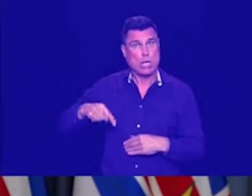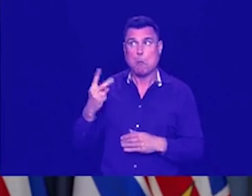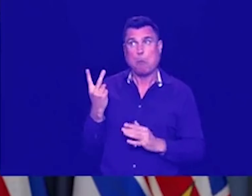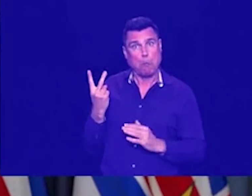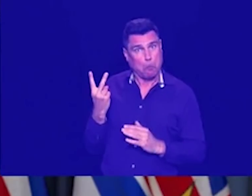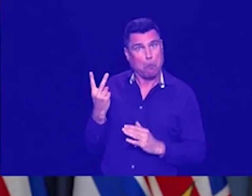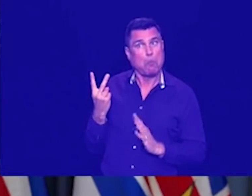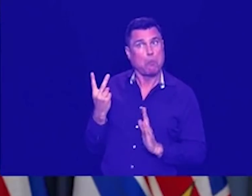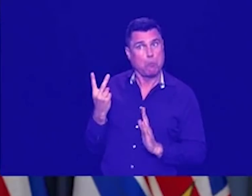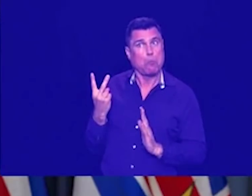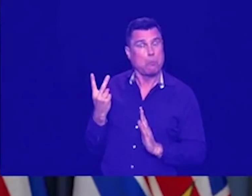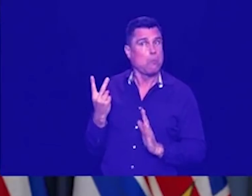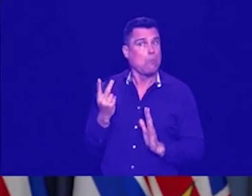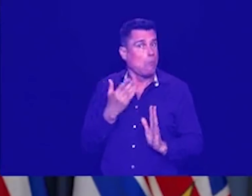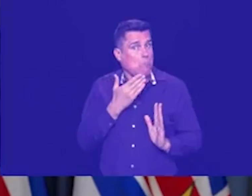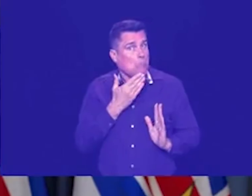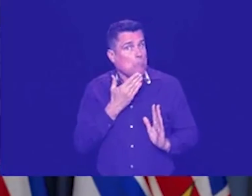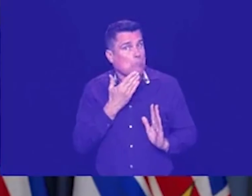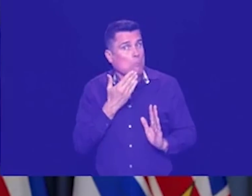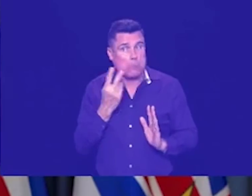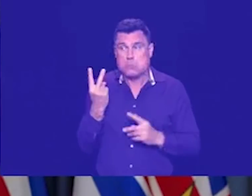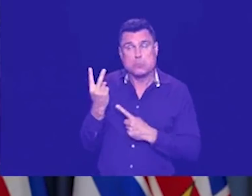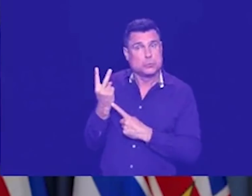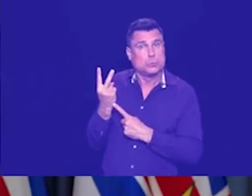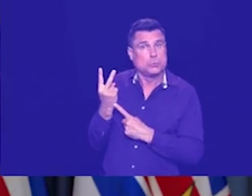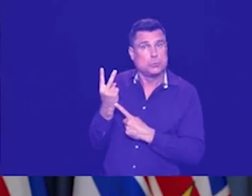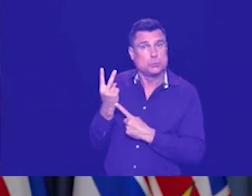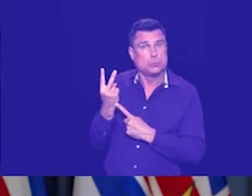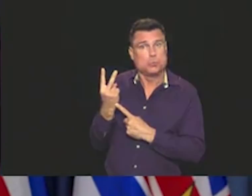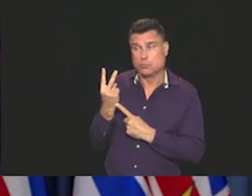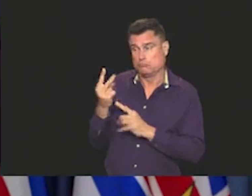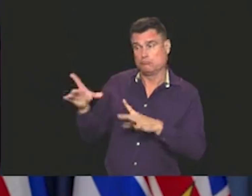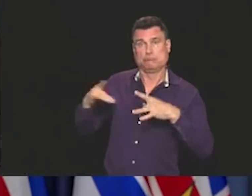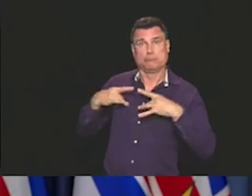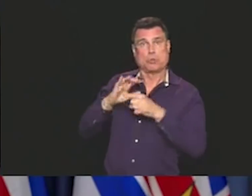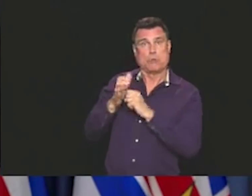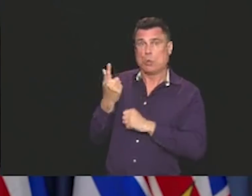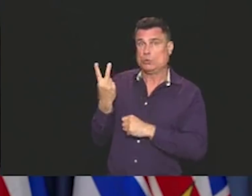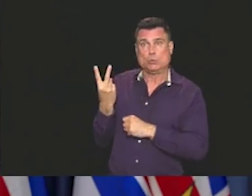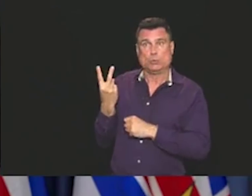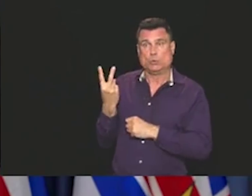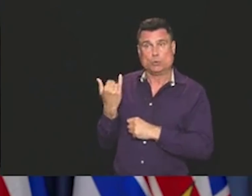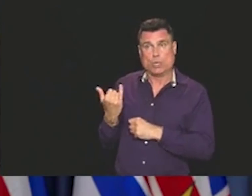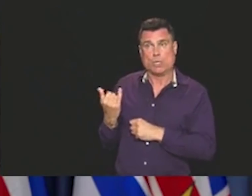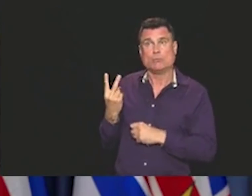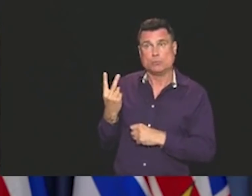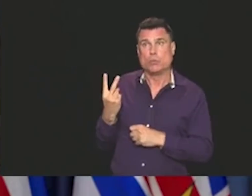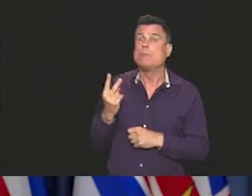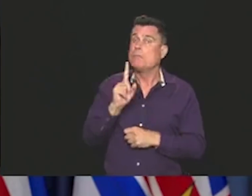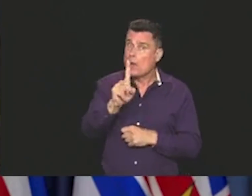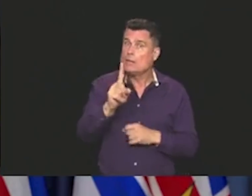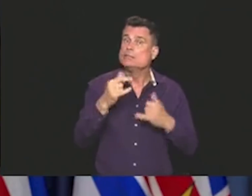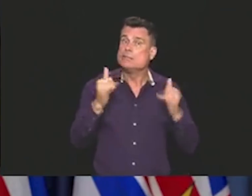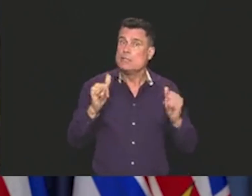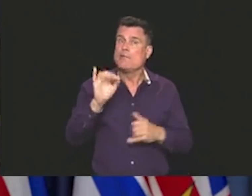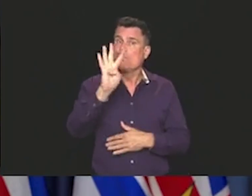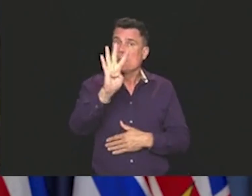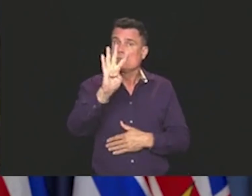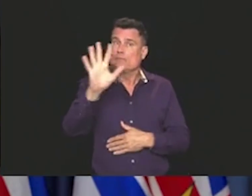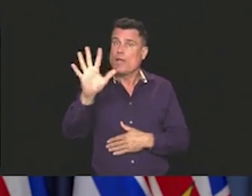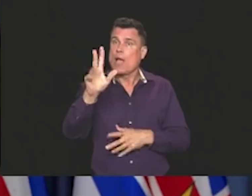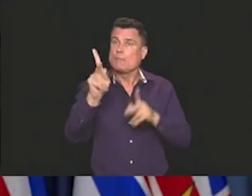both our recognition of the sorrow of caregivers and of families and of friends, and also our recognition of the significance of the